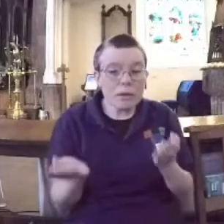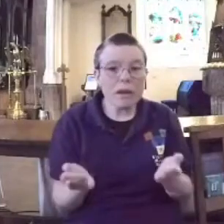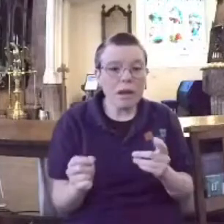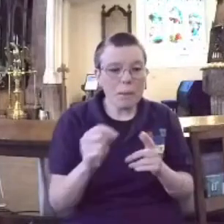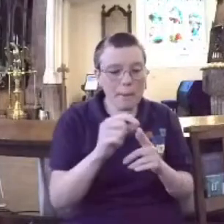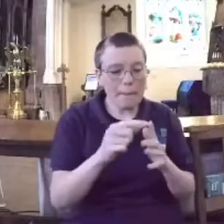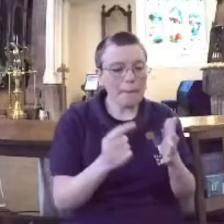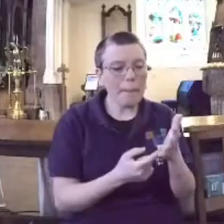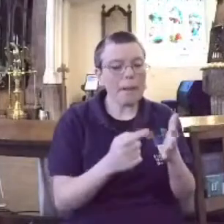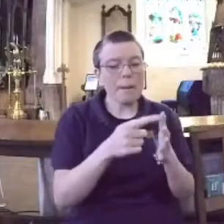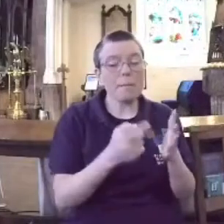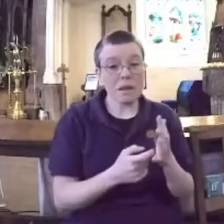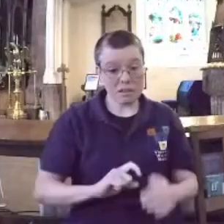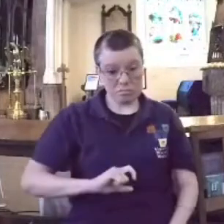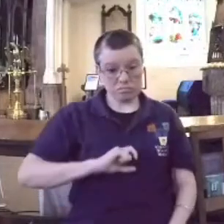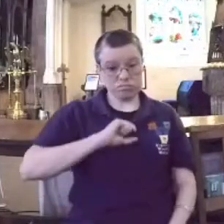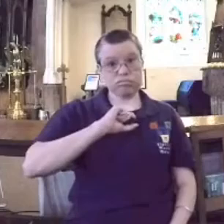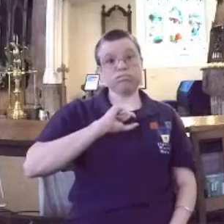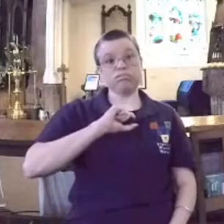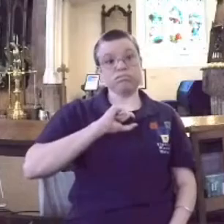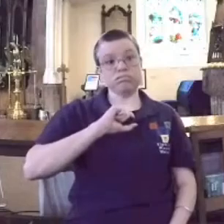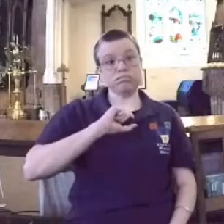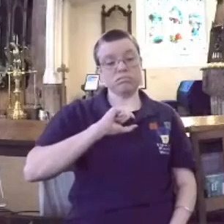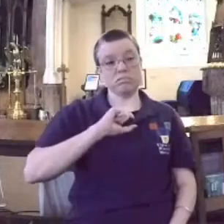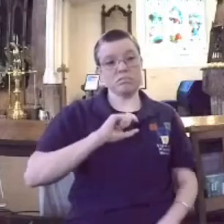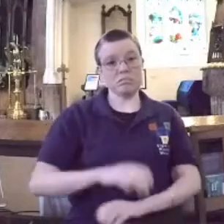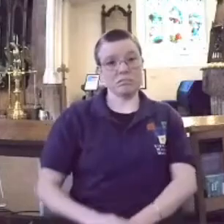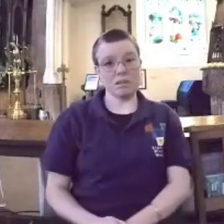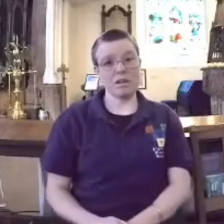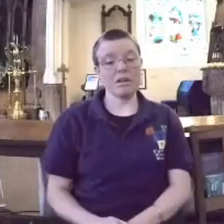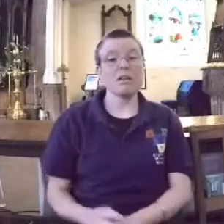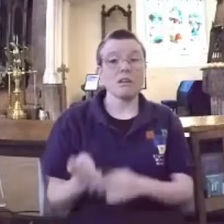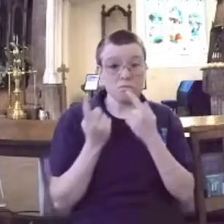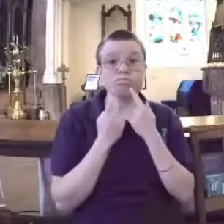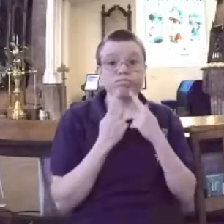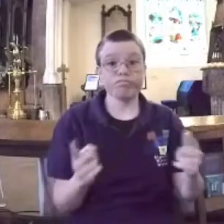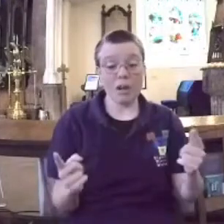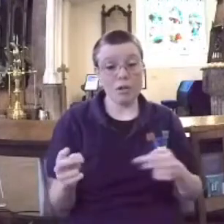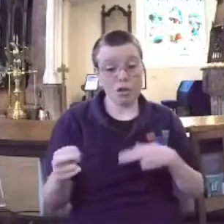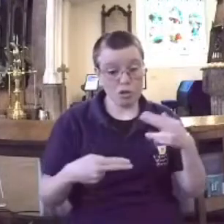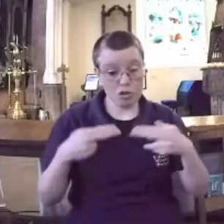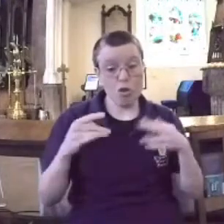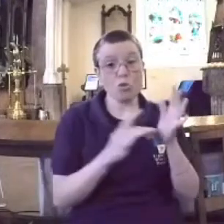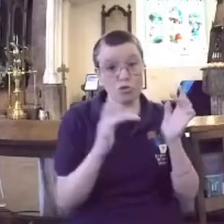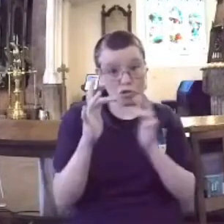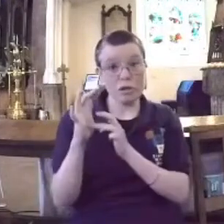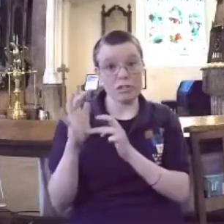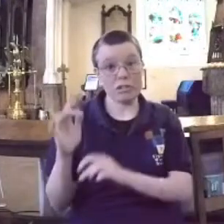is confidently, as we heard in the passage, proclaiming the news of Jesus